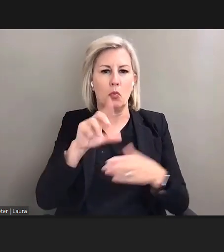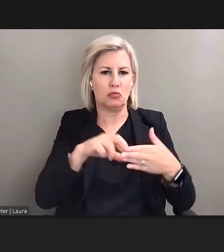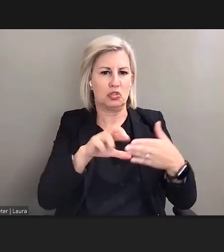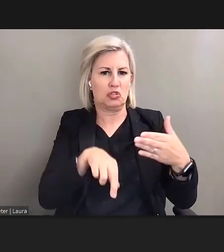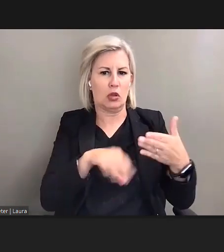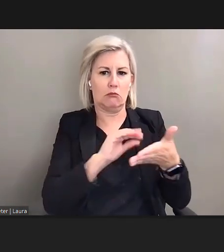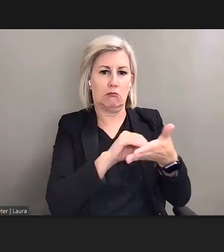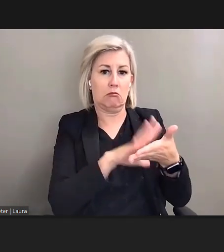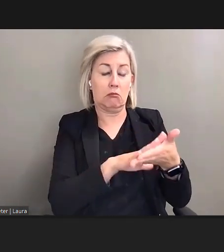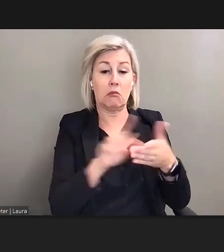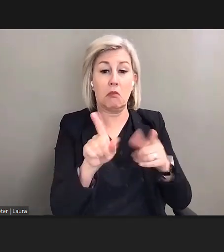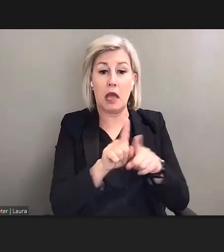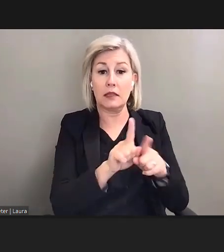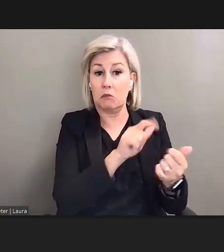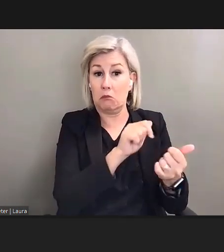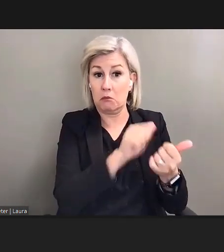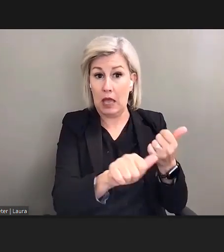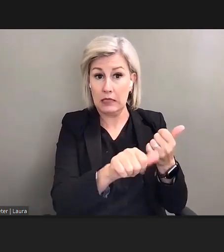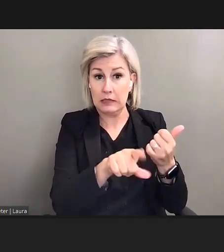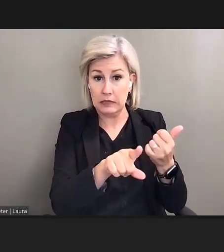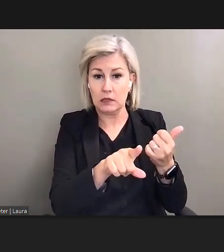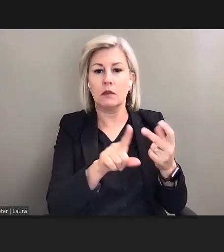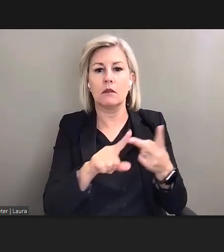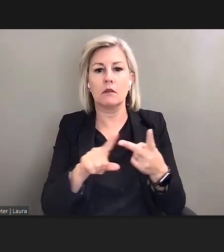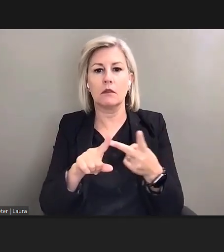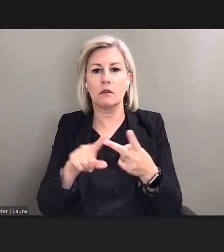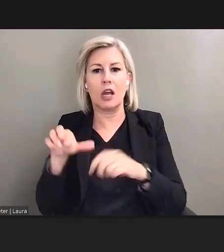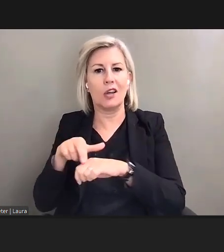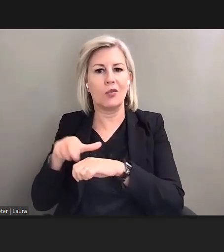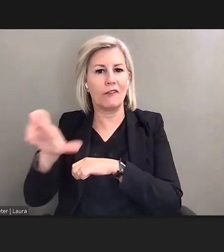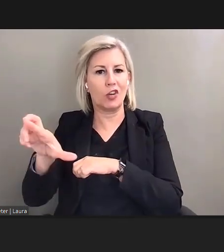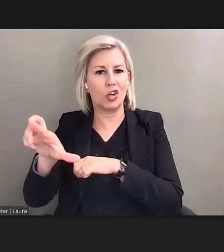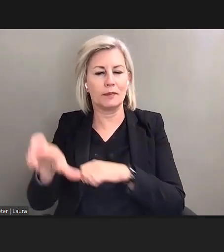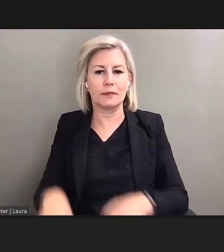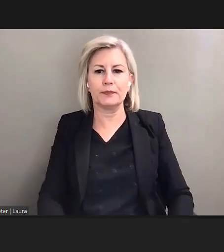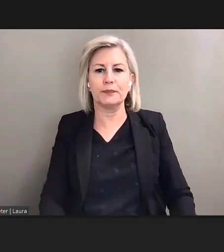either as a pass or a refer.